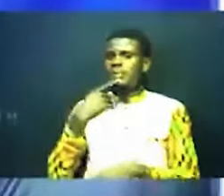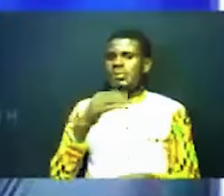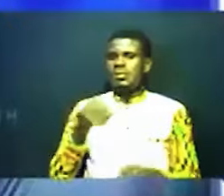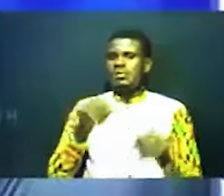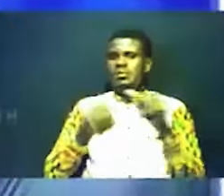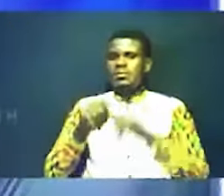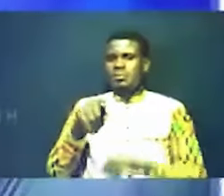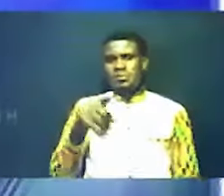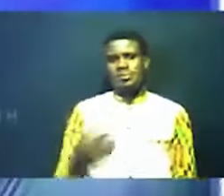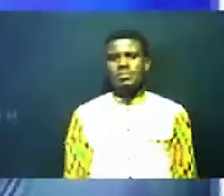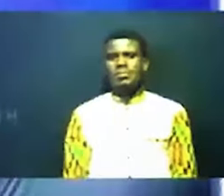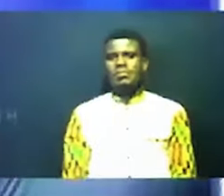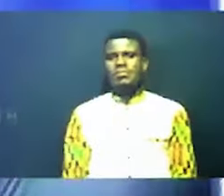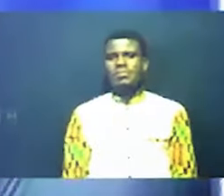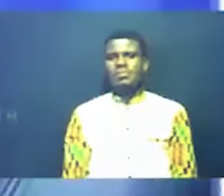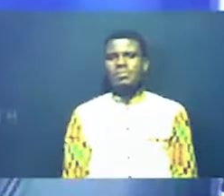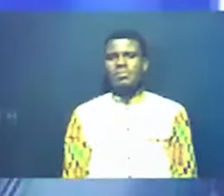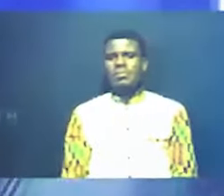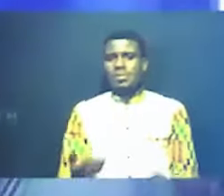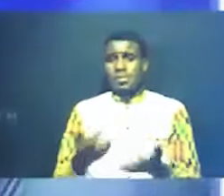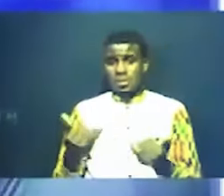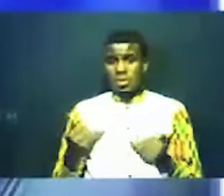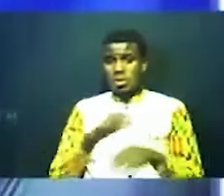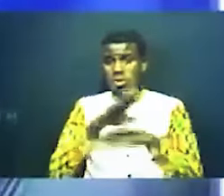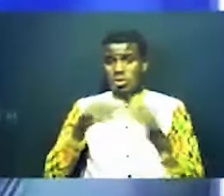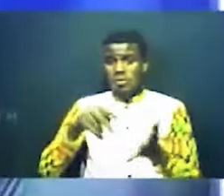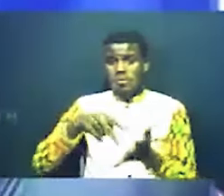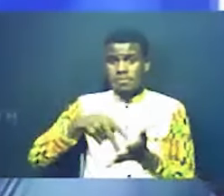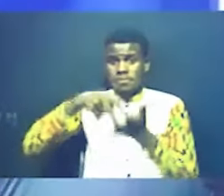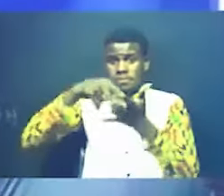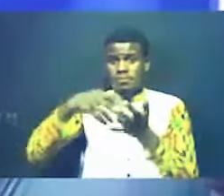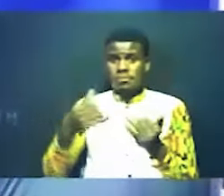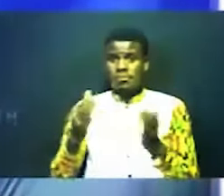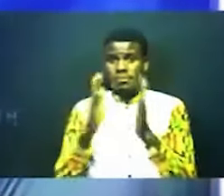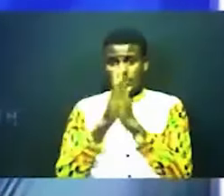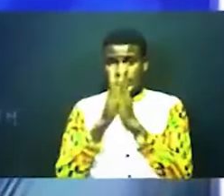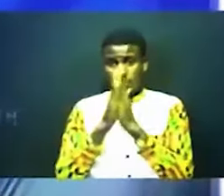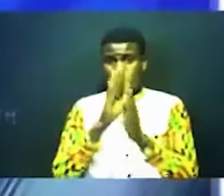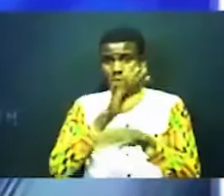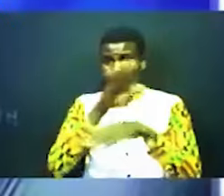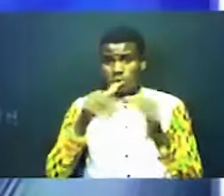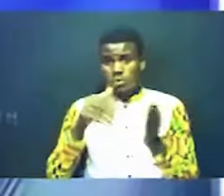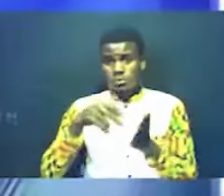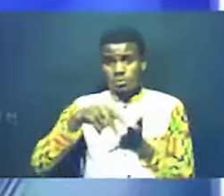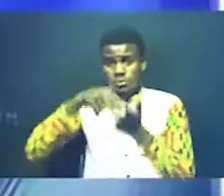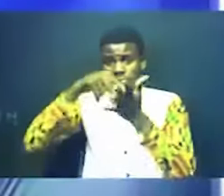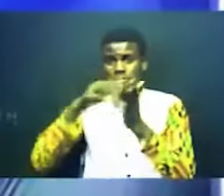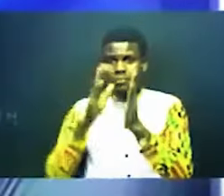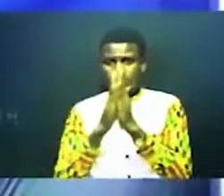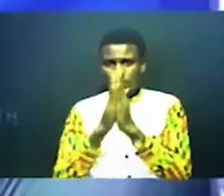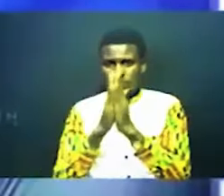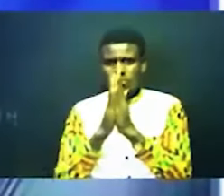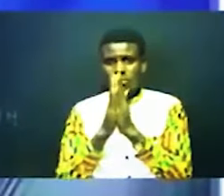want us to rise in prayer. Let go all forms of